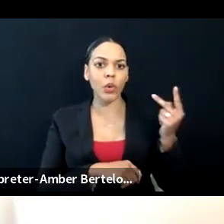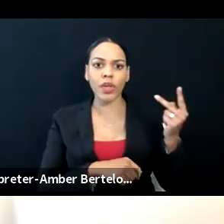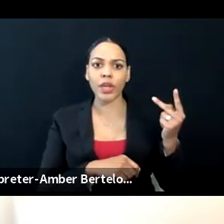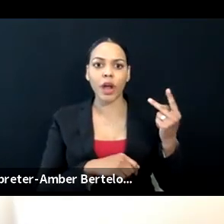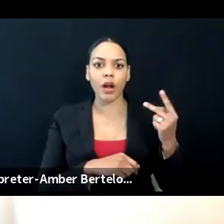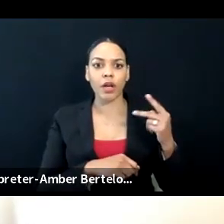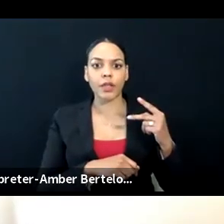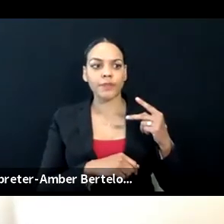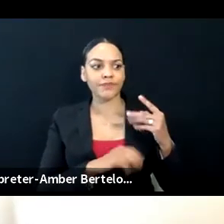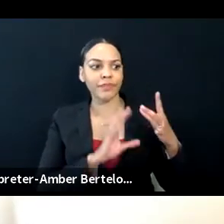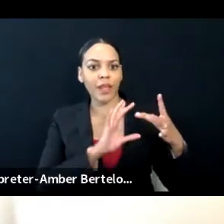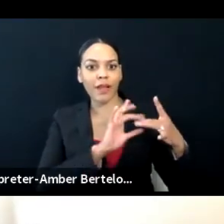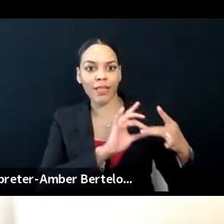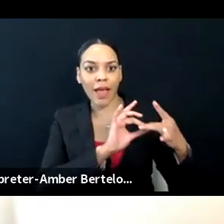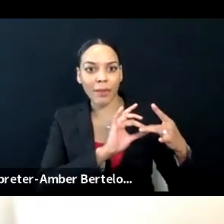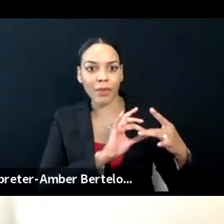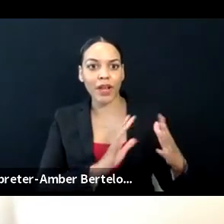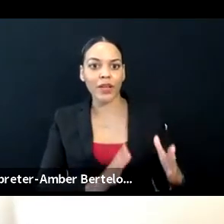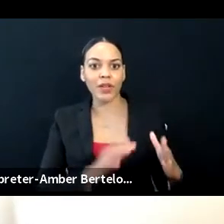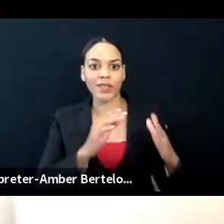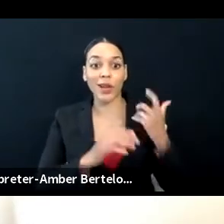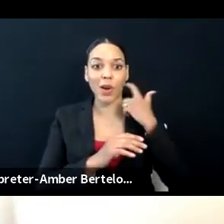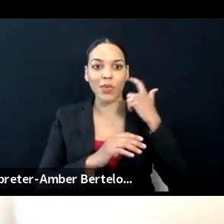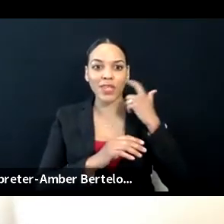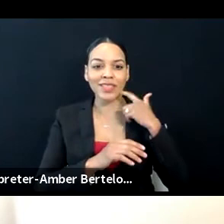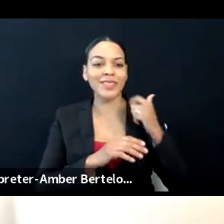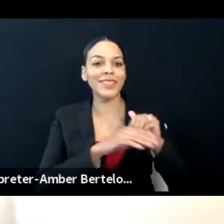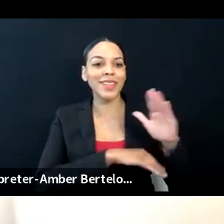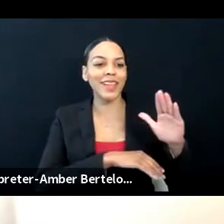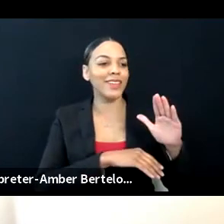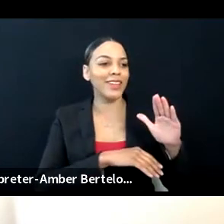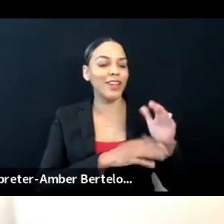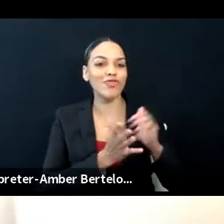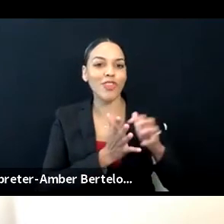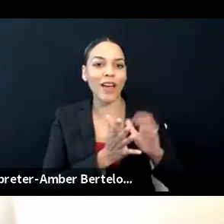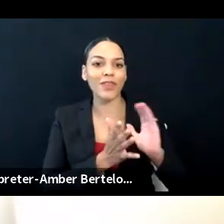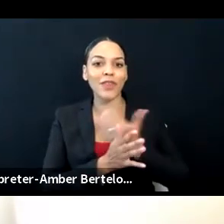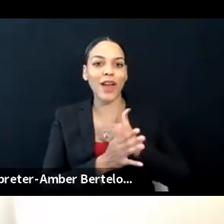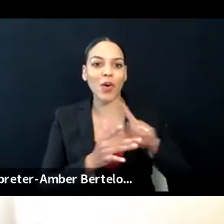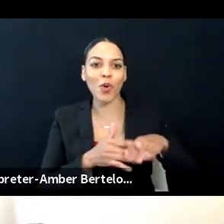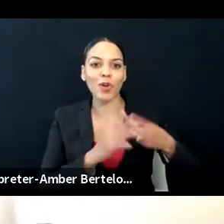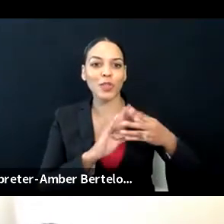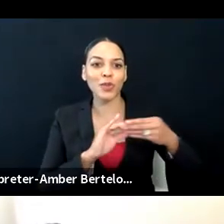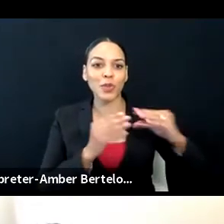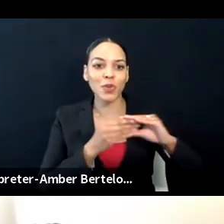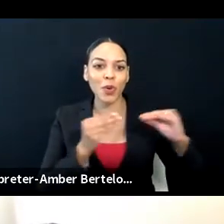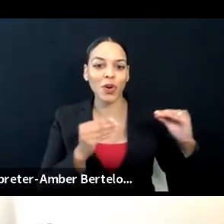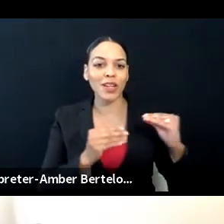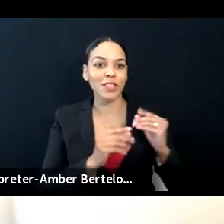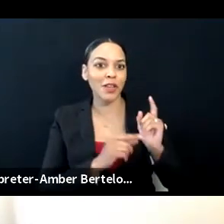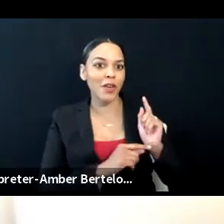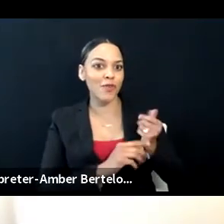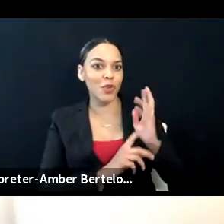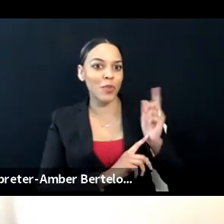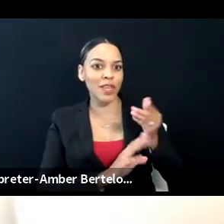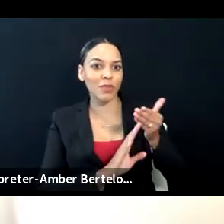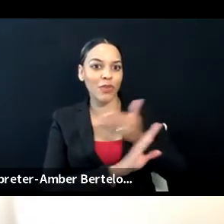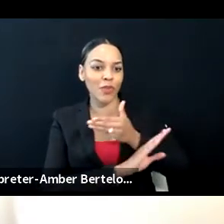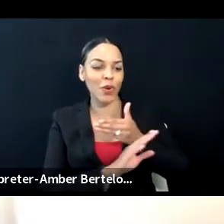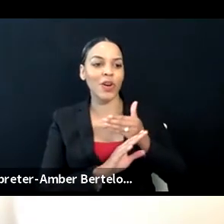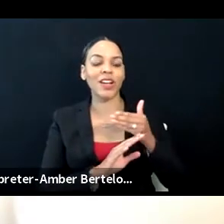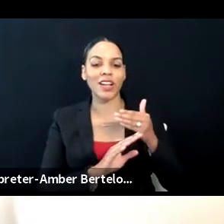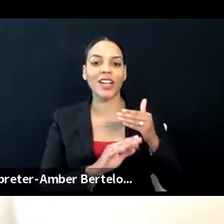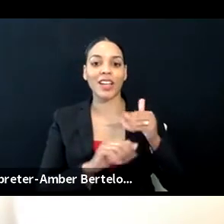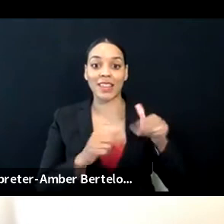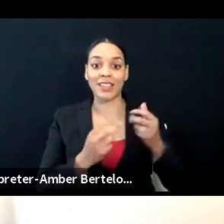I just, you know, sent her a draft of our origin story like minutes before this panel for this new platform. But it's